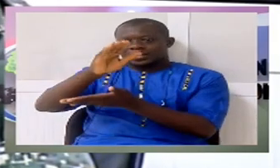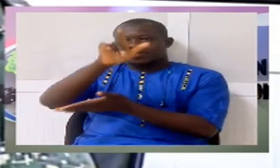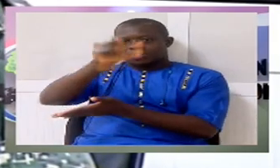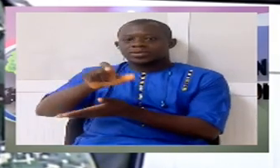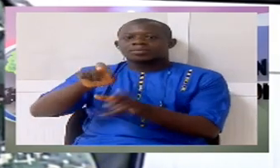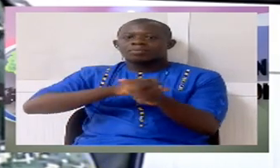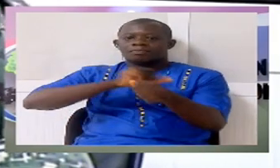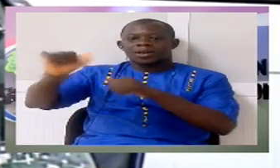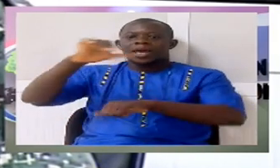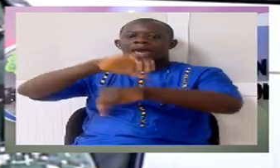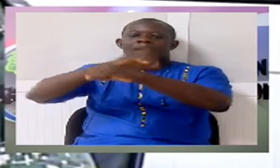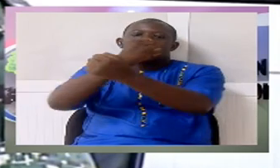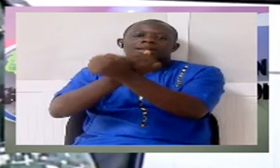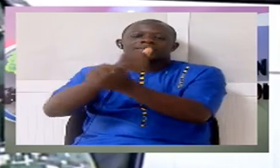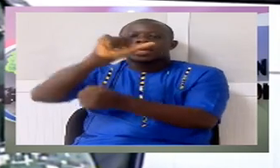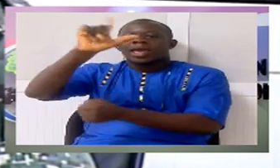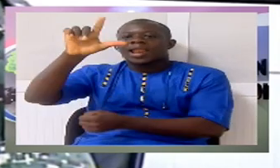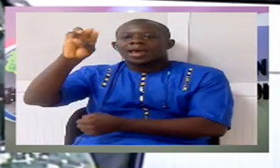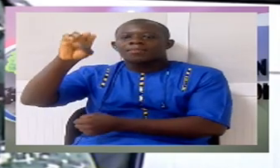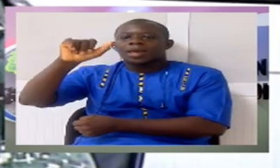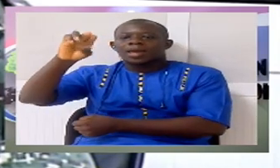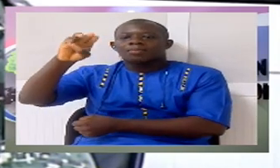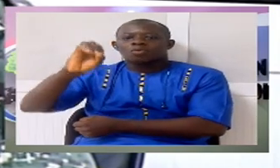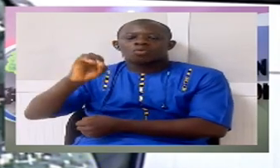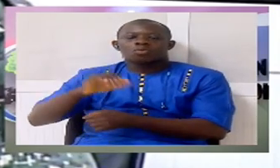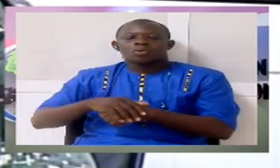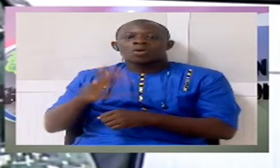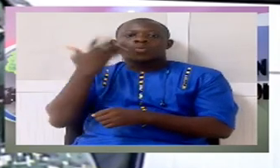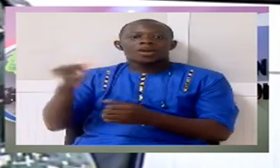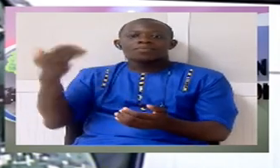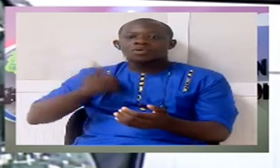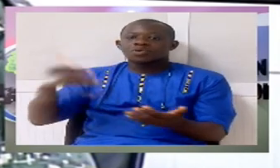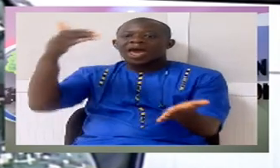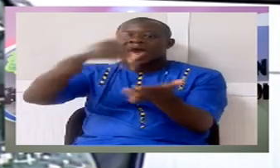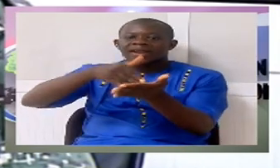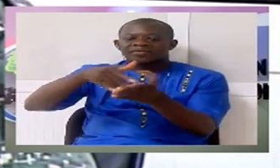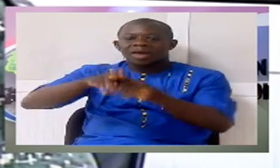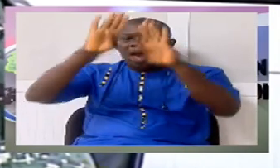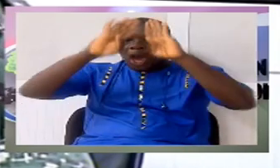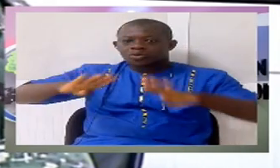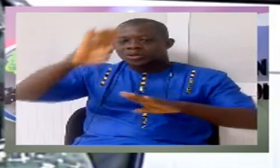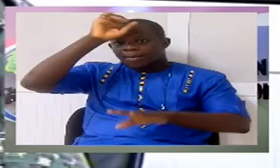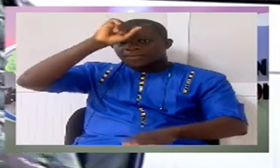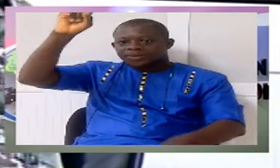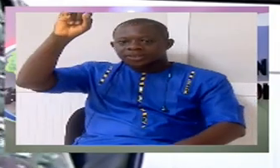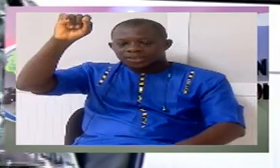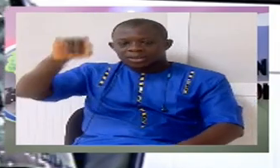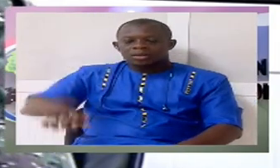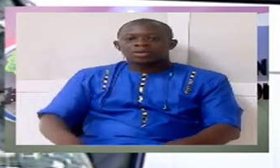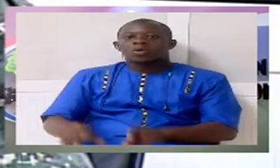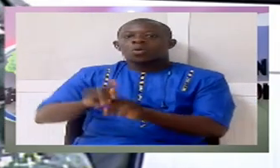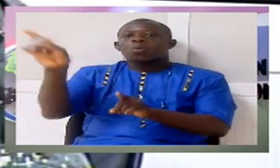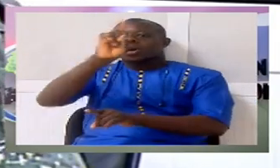to be arrested. Ñu ñan jël Almamo, they could go and pick up Almamo. Bu ñu state house, when they left state house, when they got state house, mo lu wa